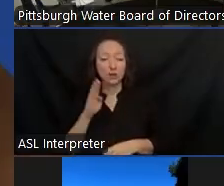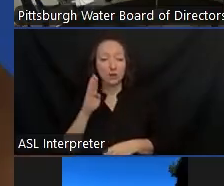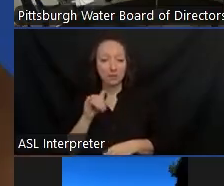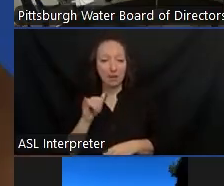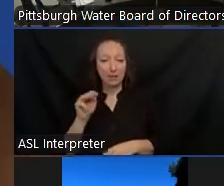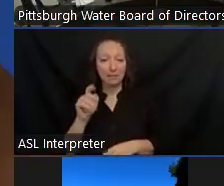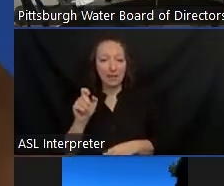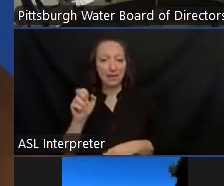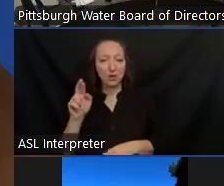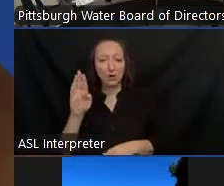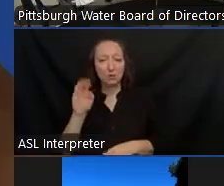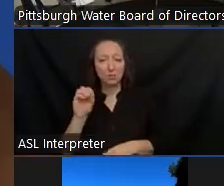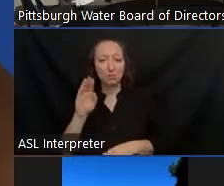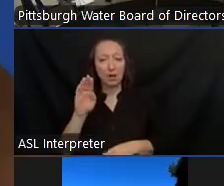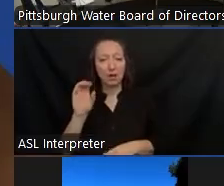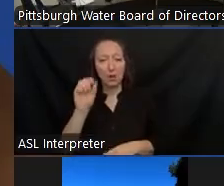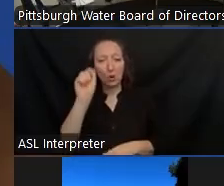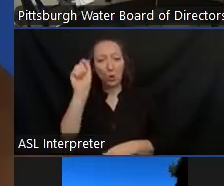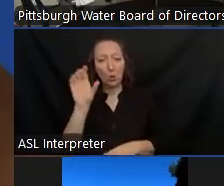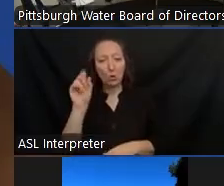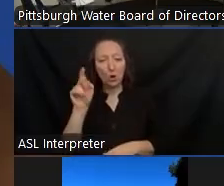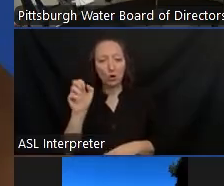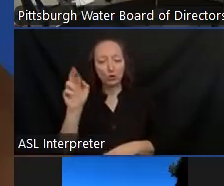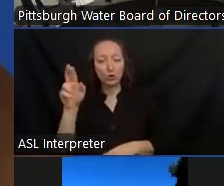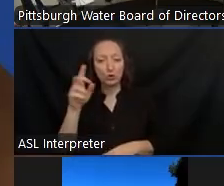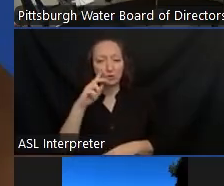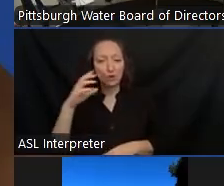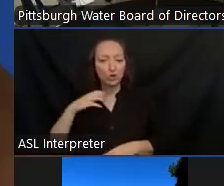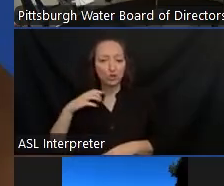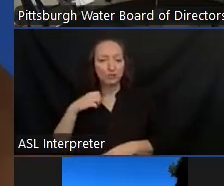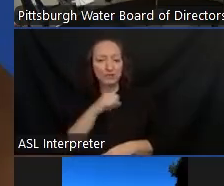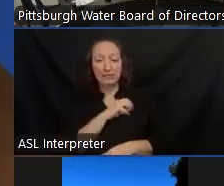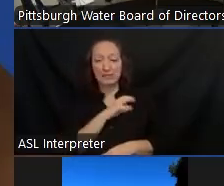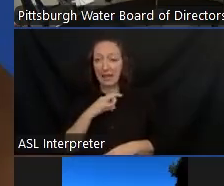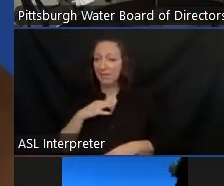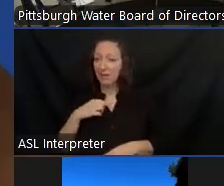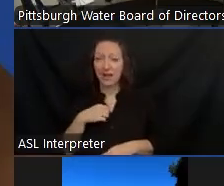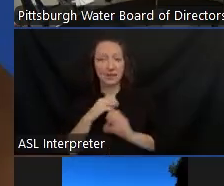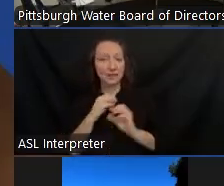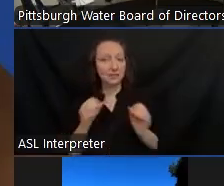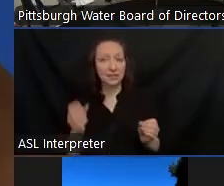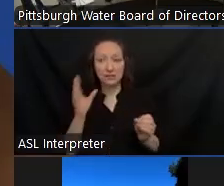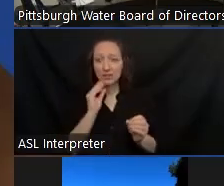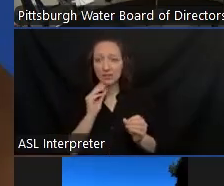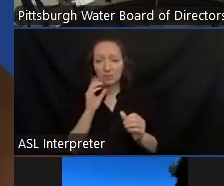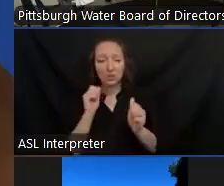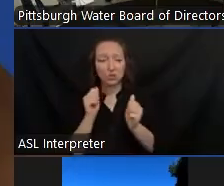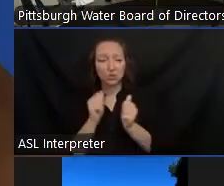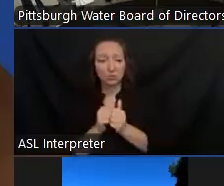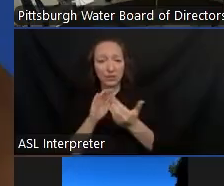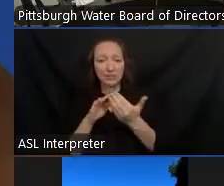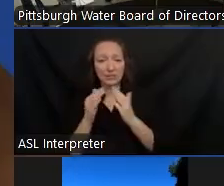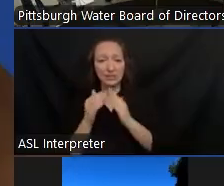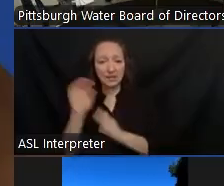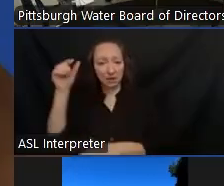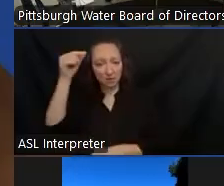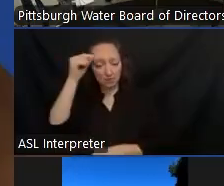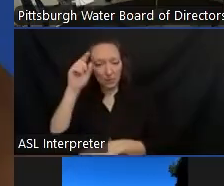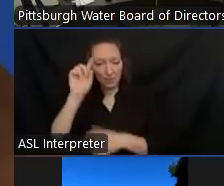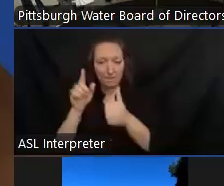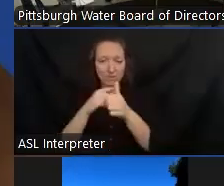chief of staff and did not have experience in city government. The first call I made to